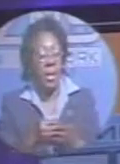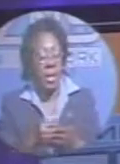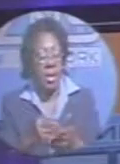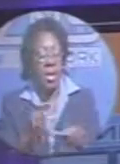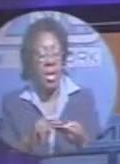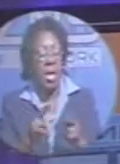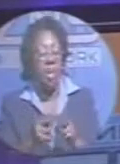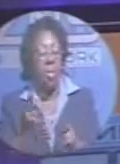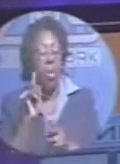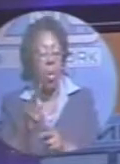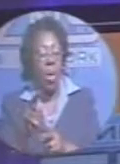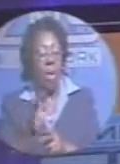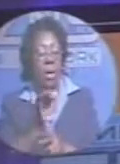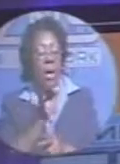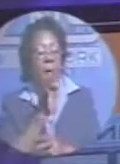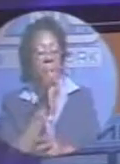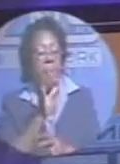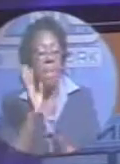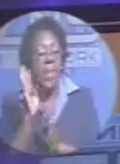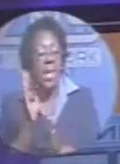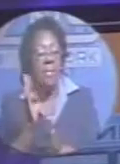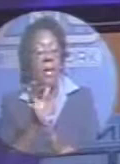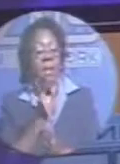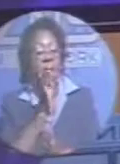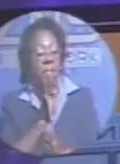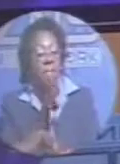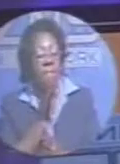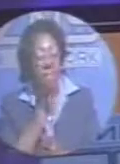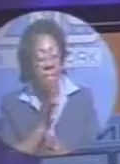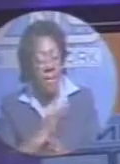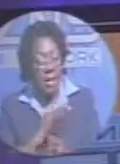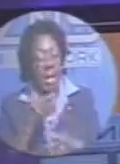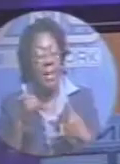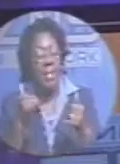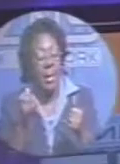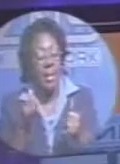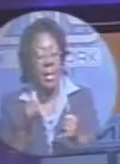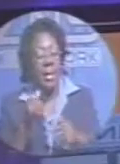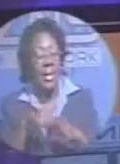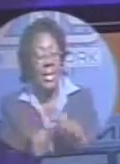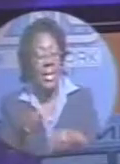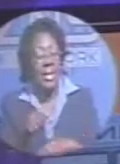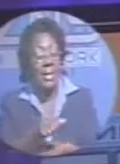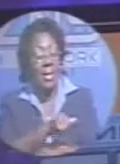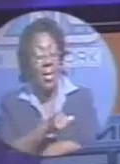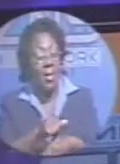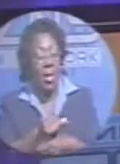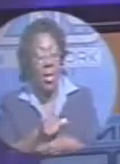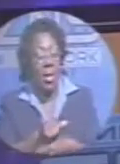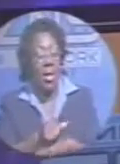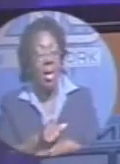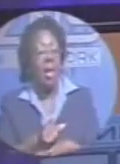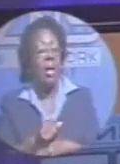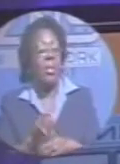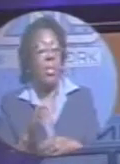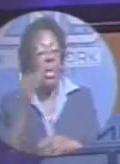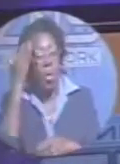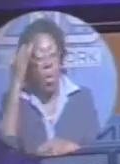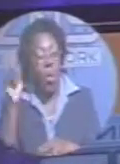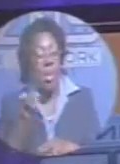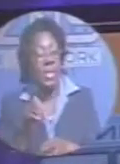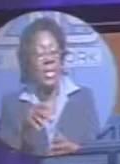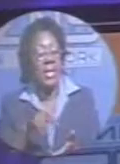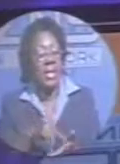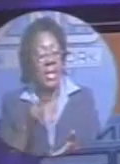tennis player and one of few players with a WTA ranking. She soon leaves, and leaves not really knowing where she stands in terms of